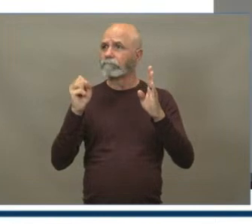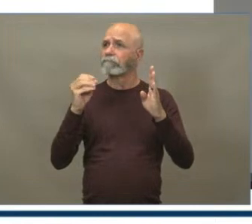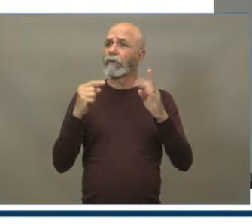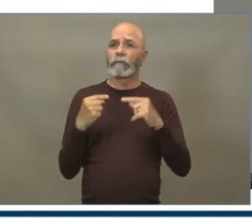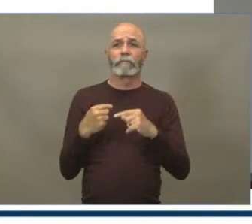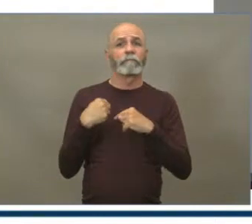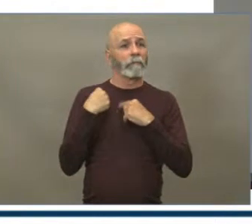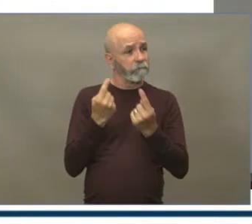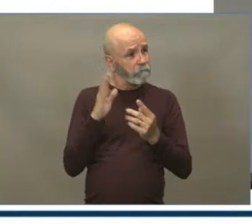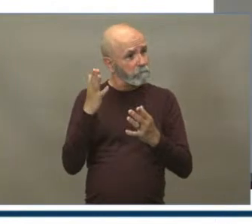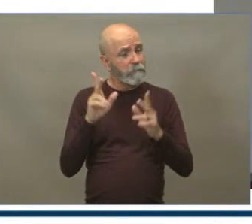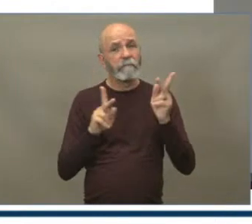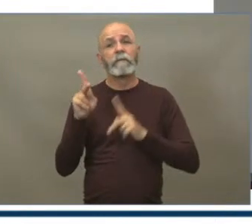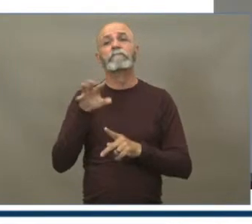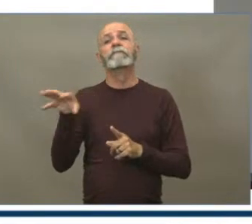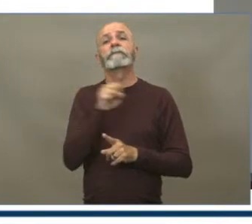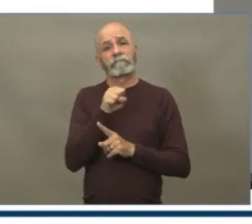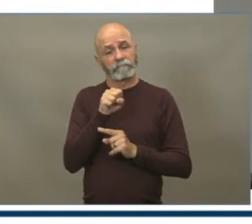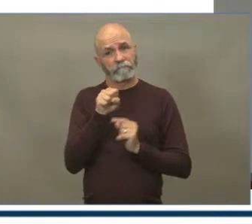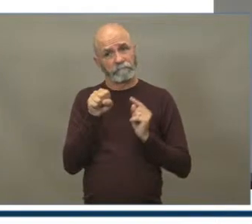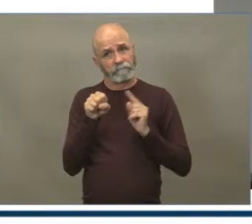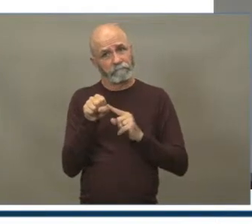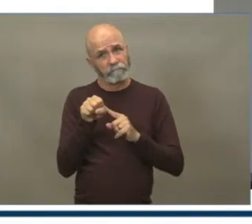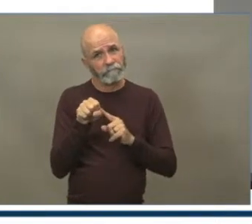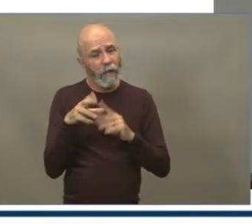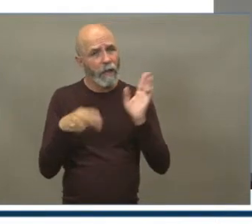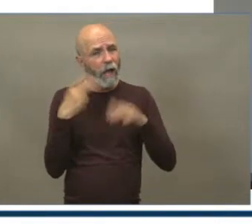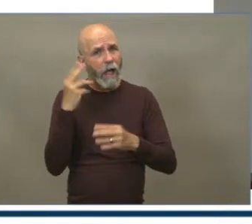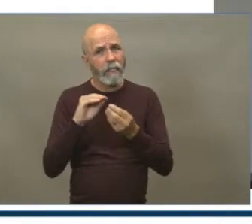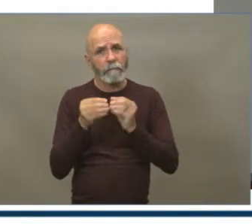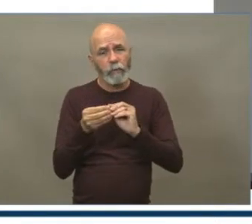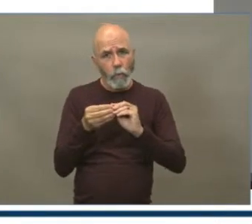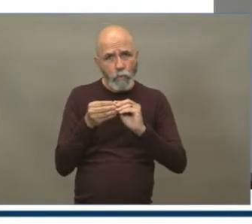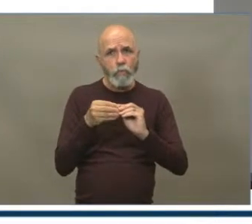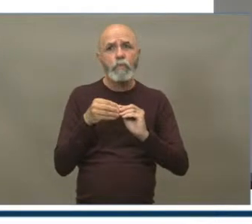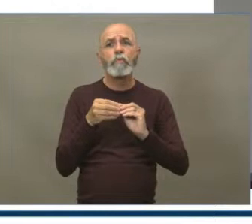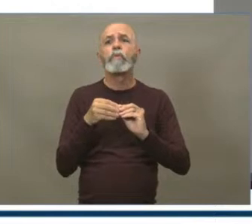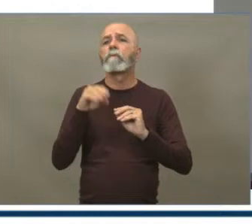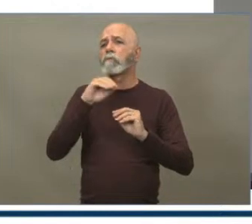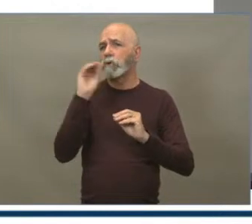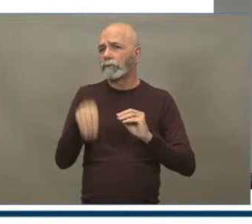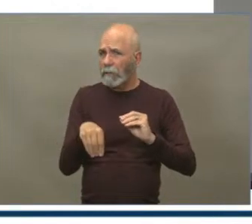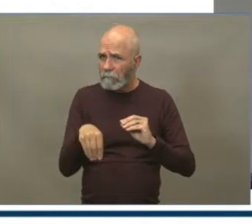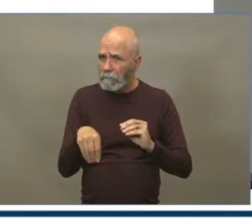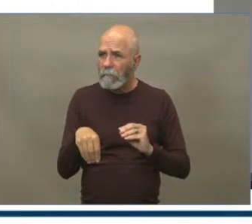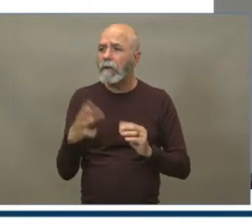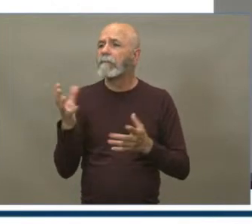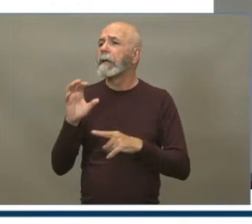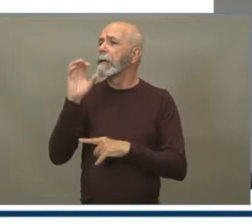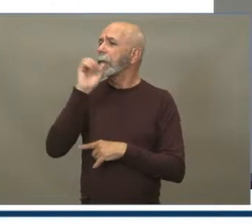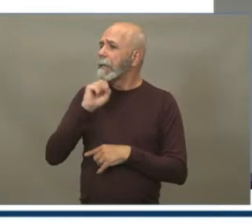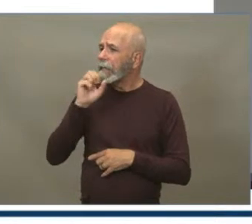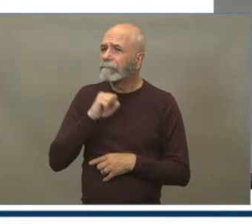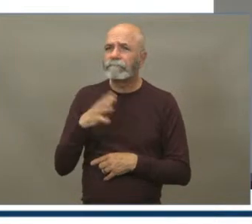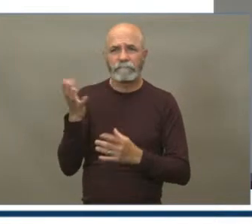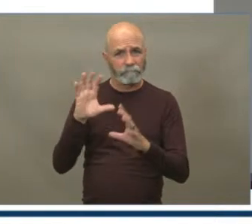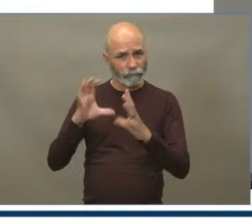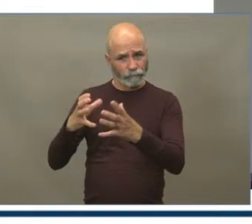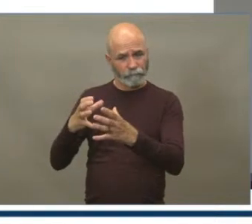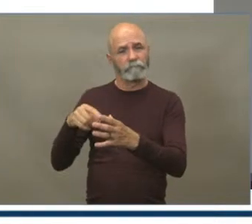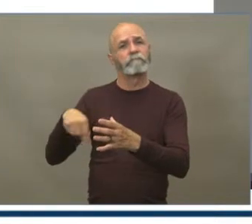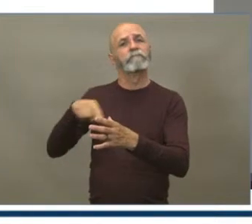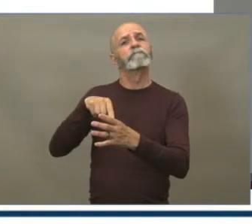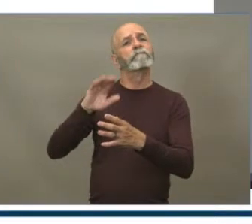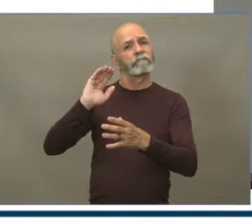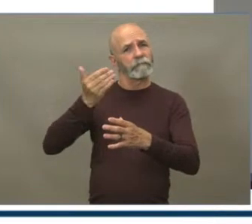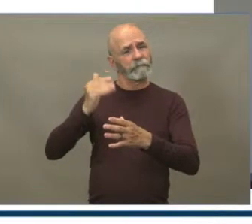and a high number of, or high percentage of the age cohort in that 5-year age cohort. We